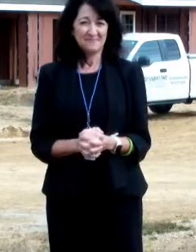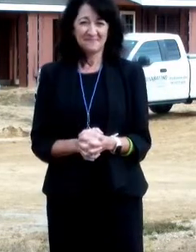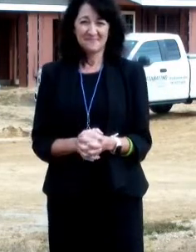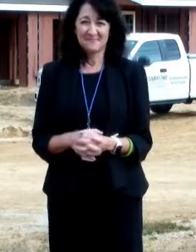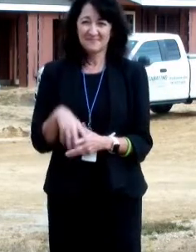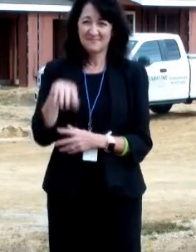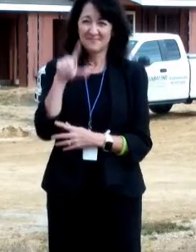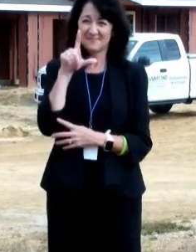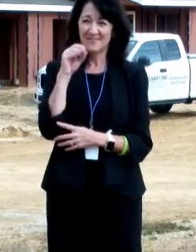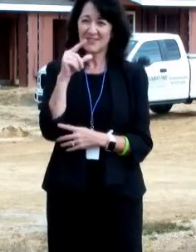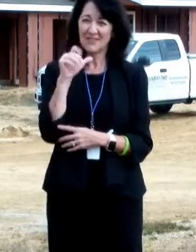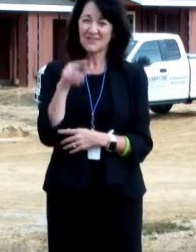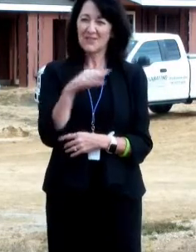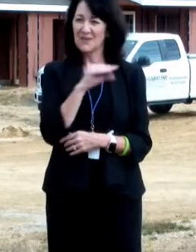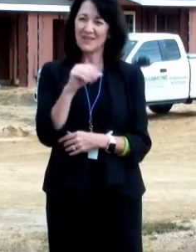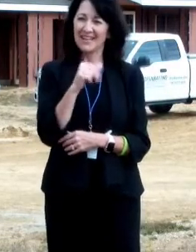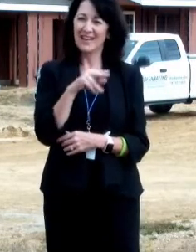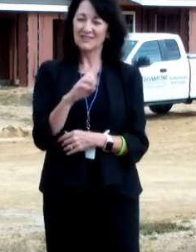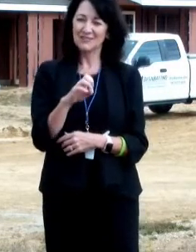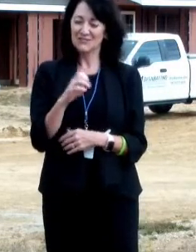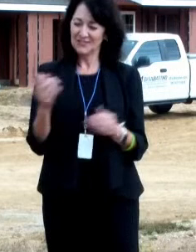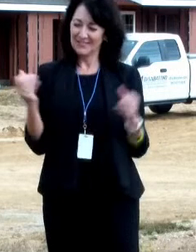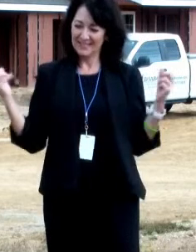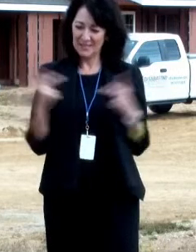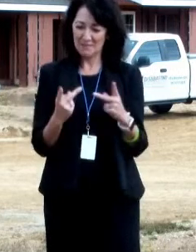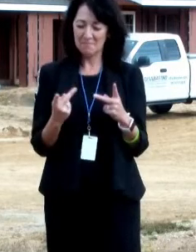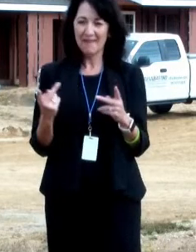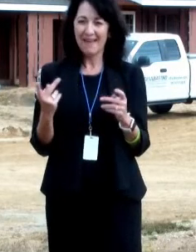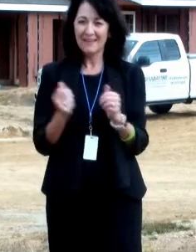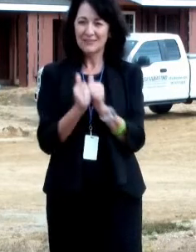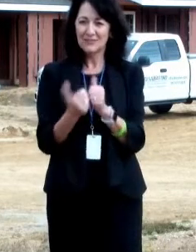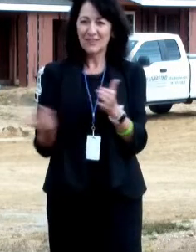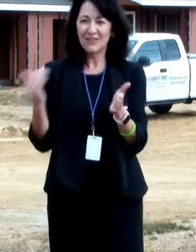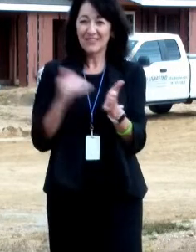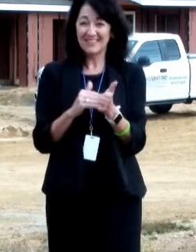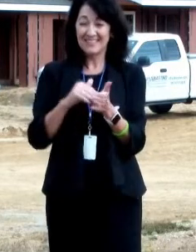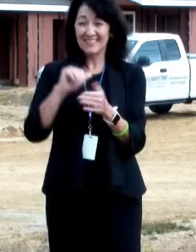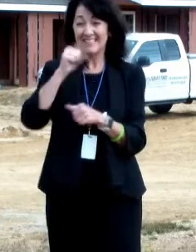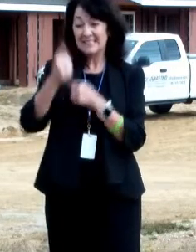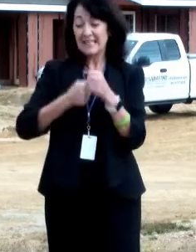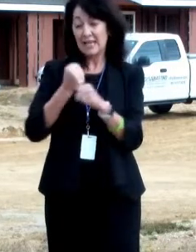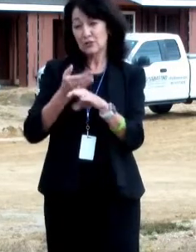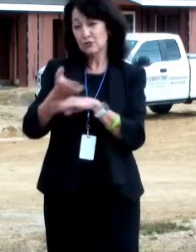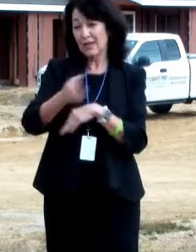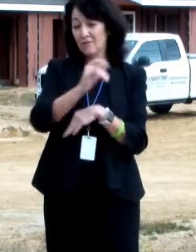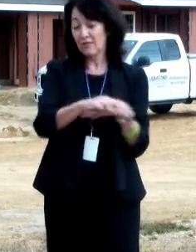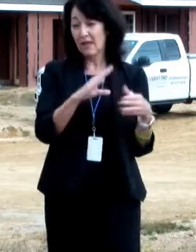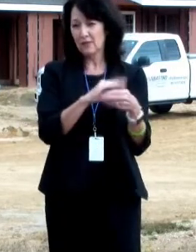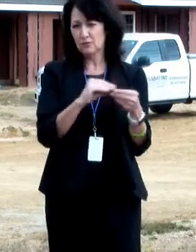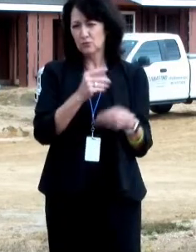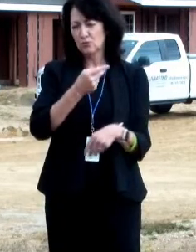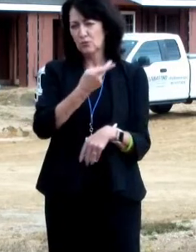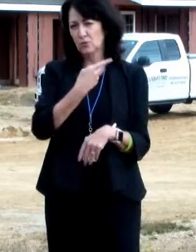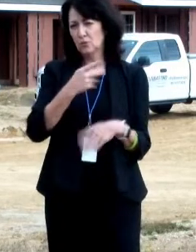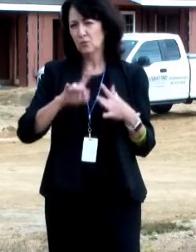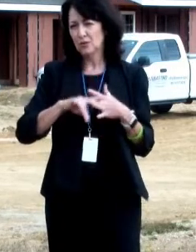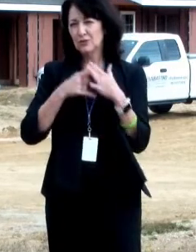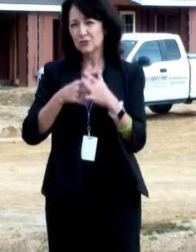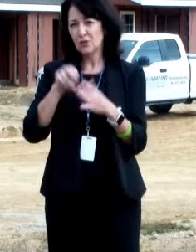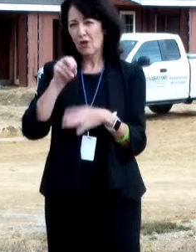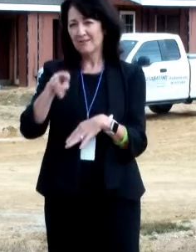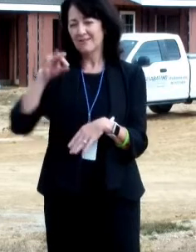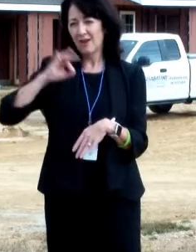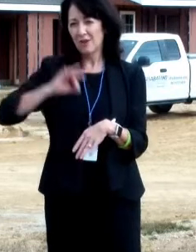Logan and Gene back together again. 10 years after that story, Eugene and I started a nonprofit, Delaware Elite, and he's talking about